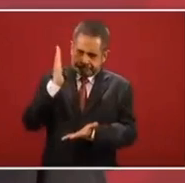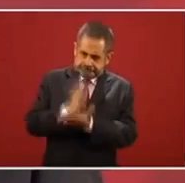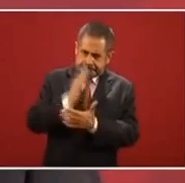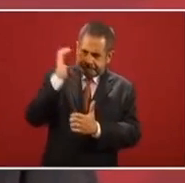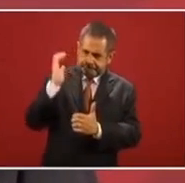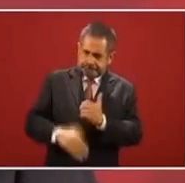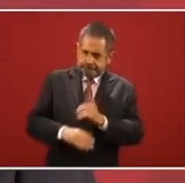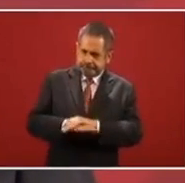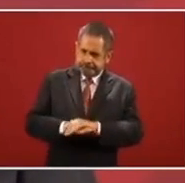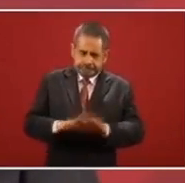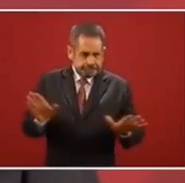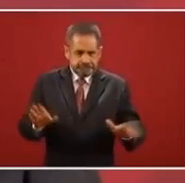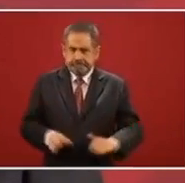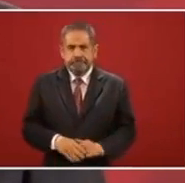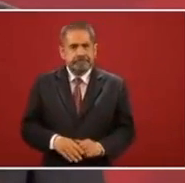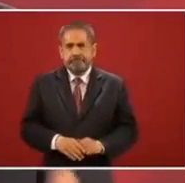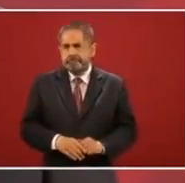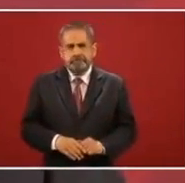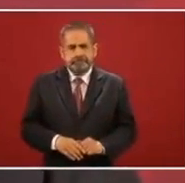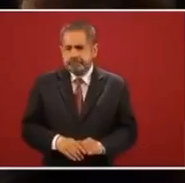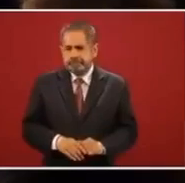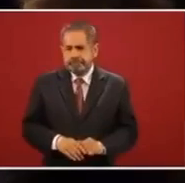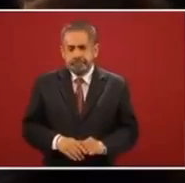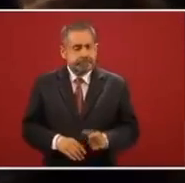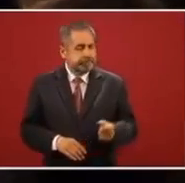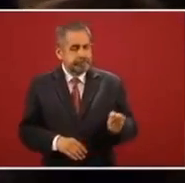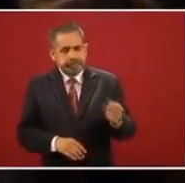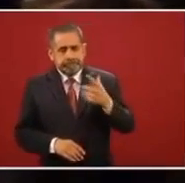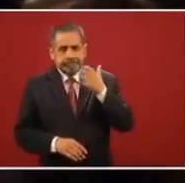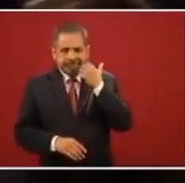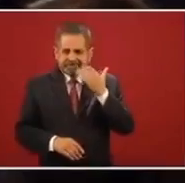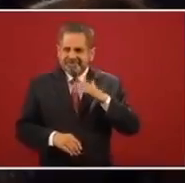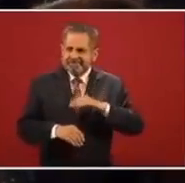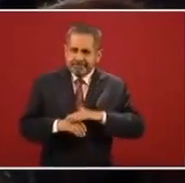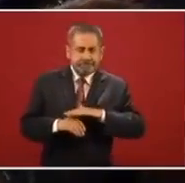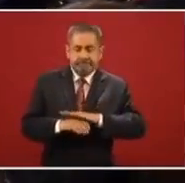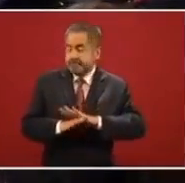now. Por más